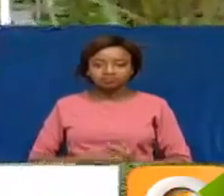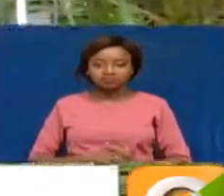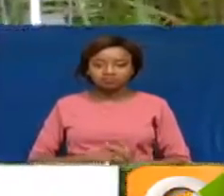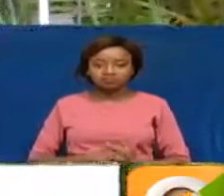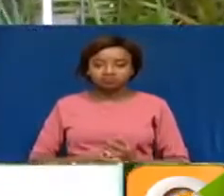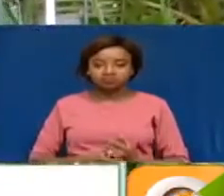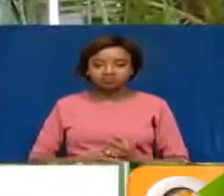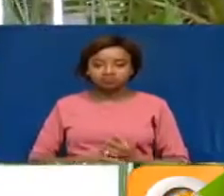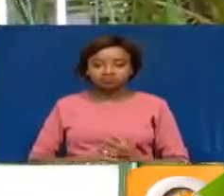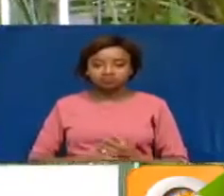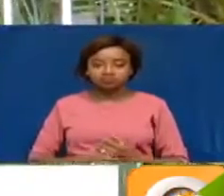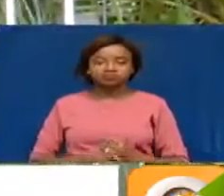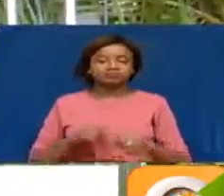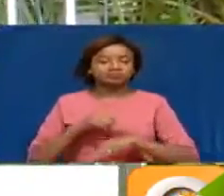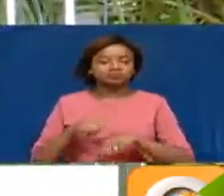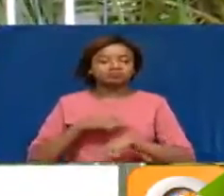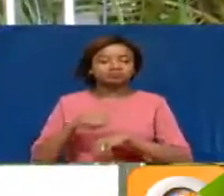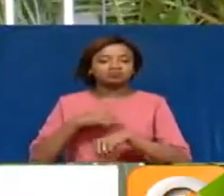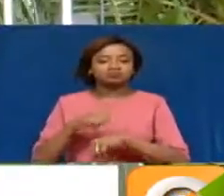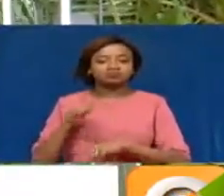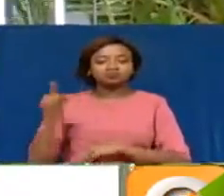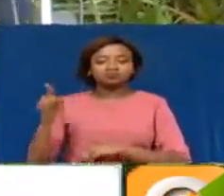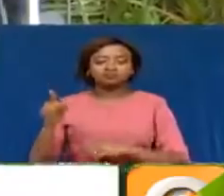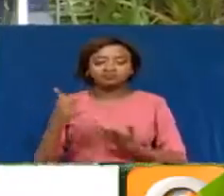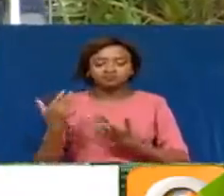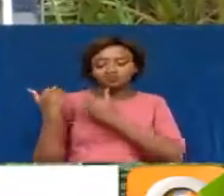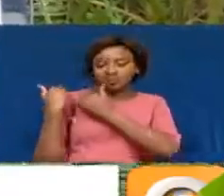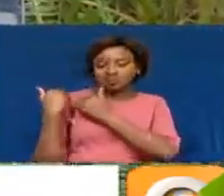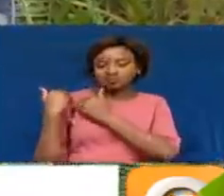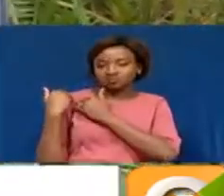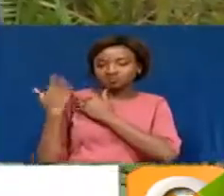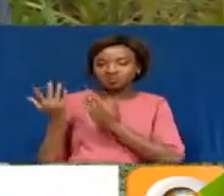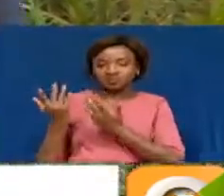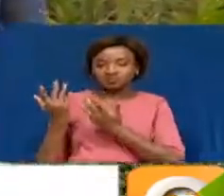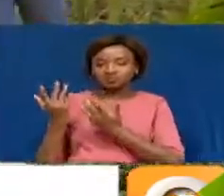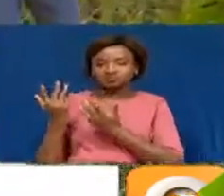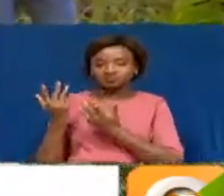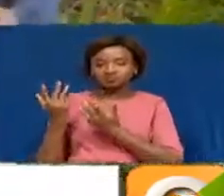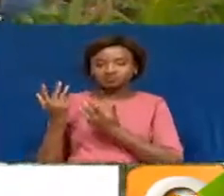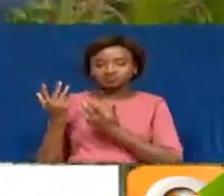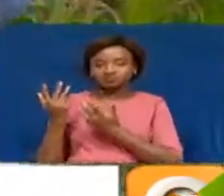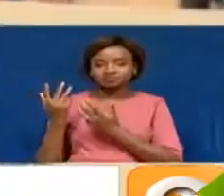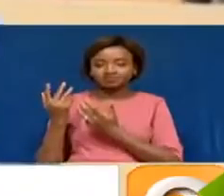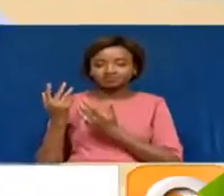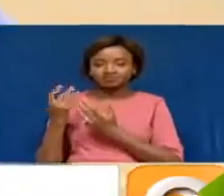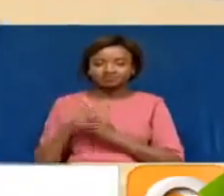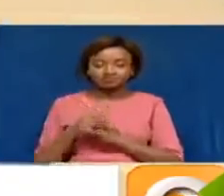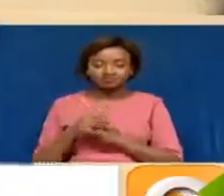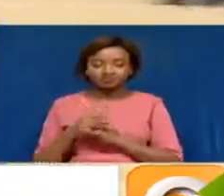Hours after Wiper leader Kalonzo Musyoka dismissed the mandate of the Azimio la Umoja One Kenya running mate selection